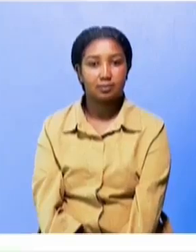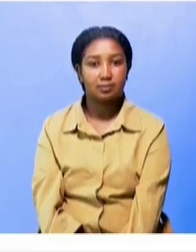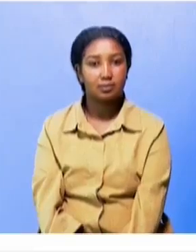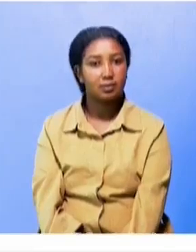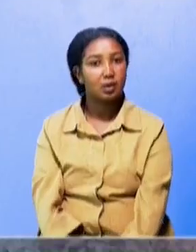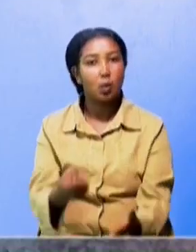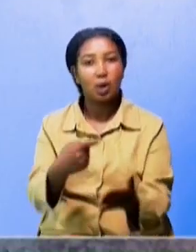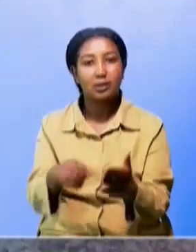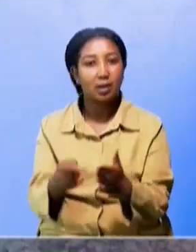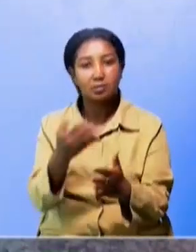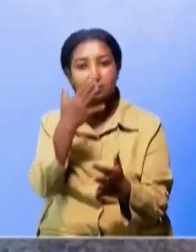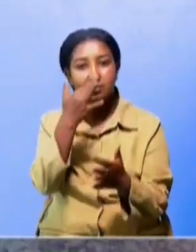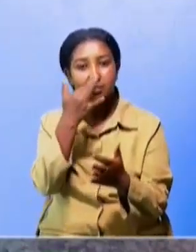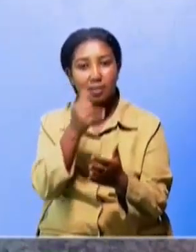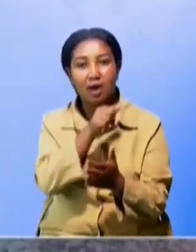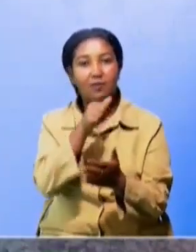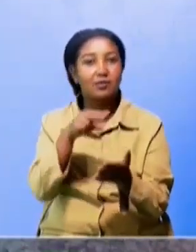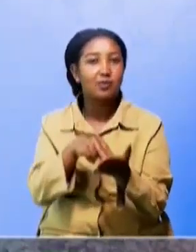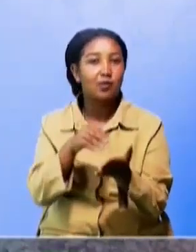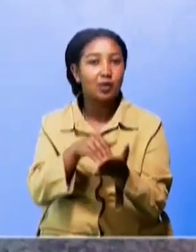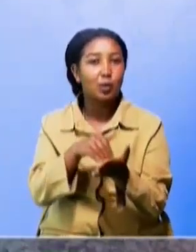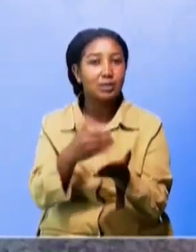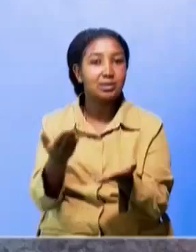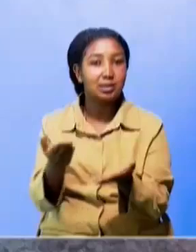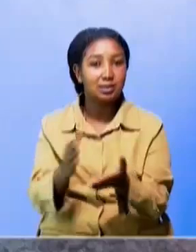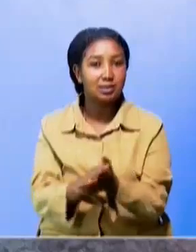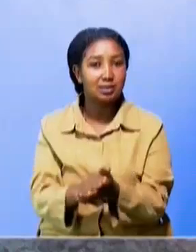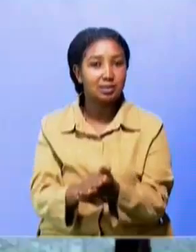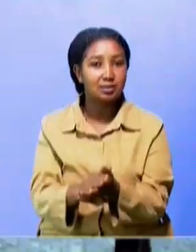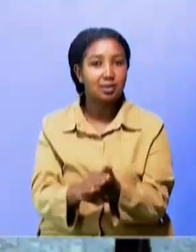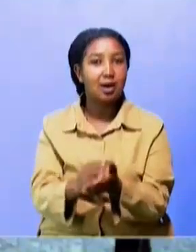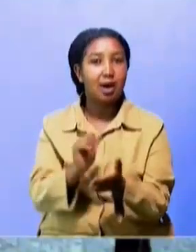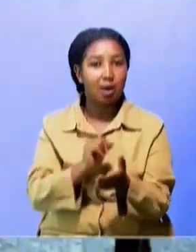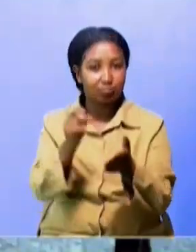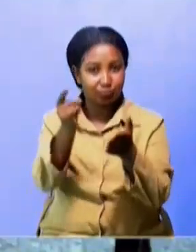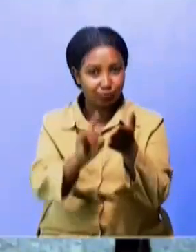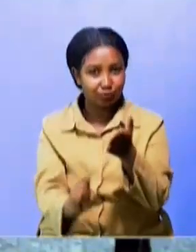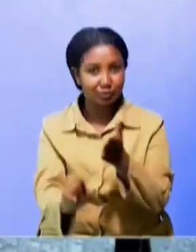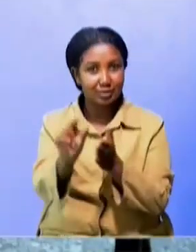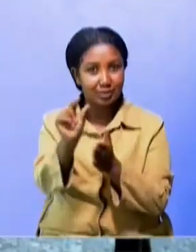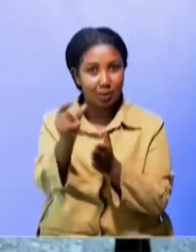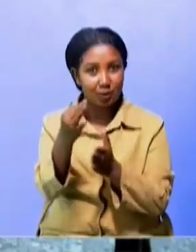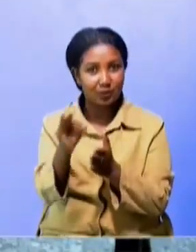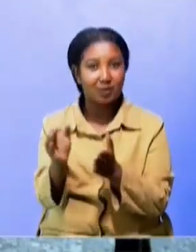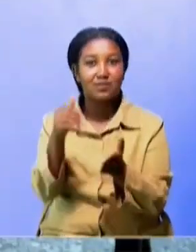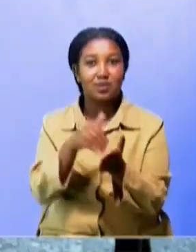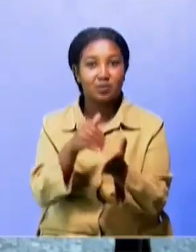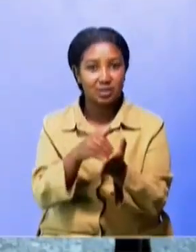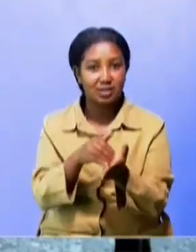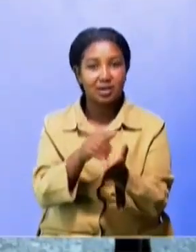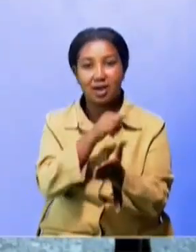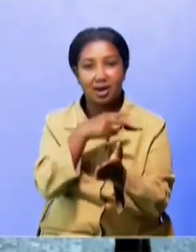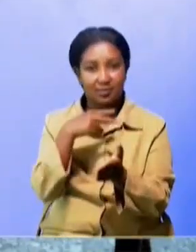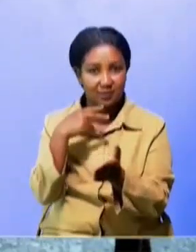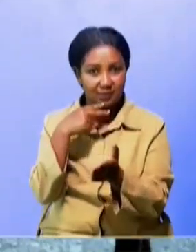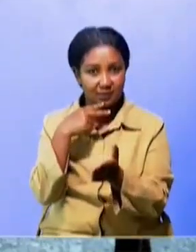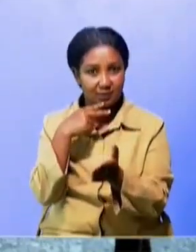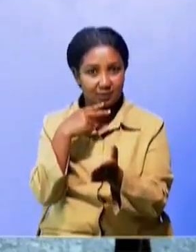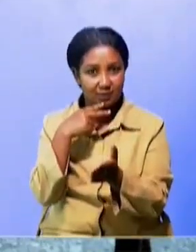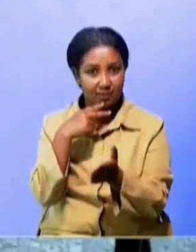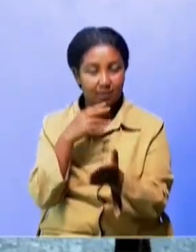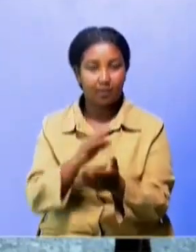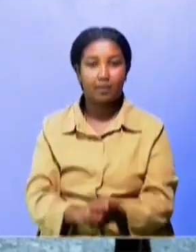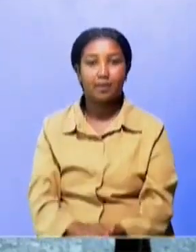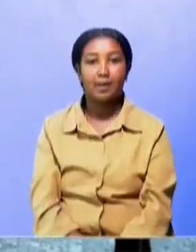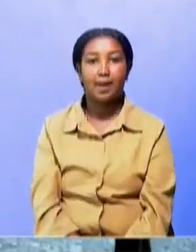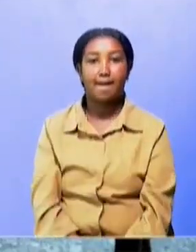What are the common adverbs of frequency? I'm going to list down some of the frequency adverbs that we are going to